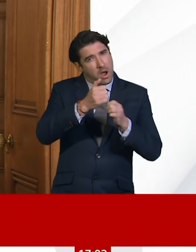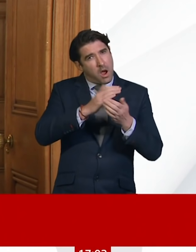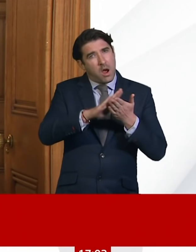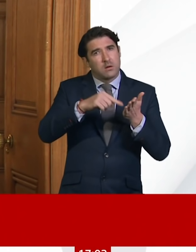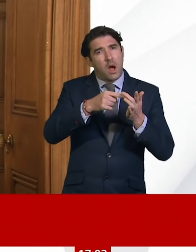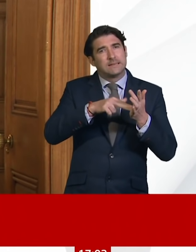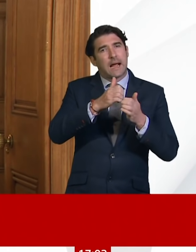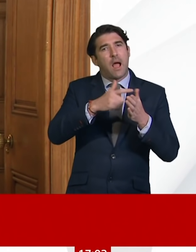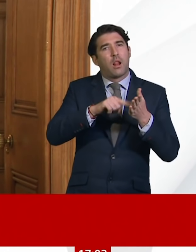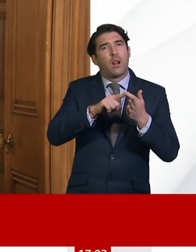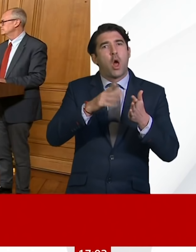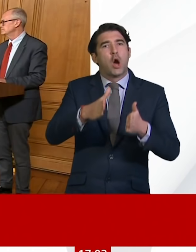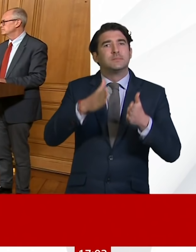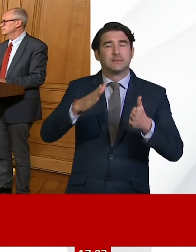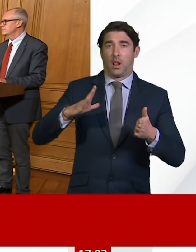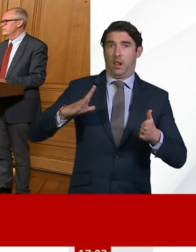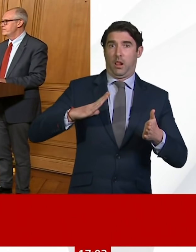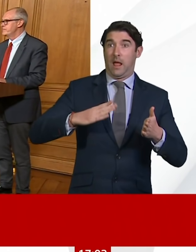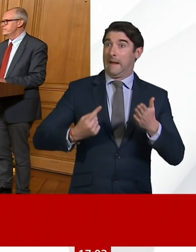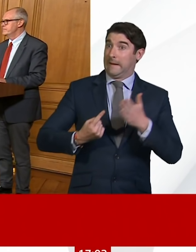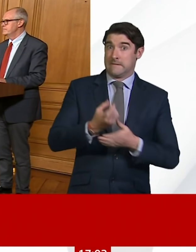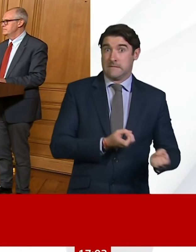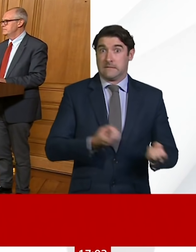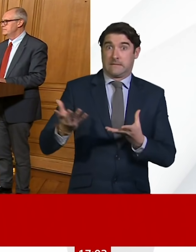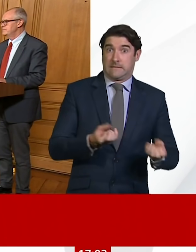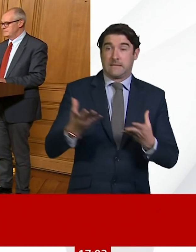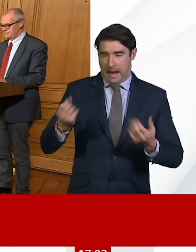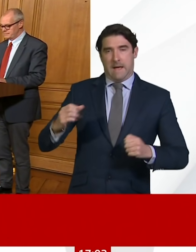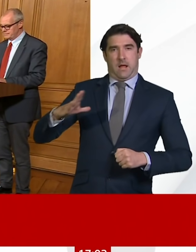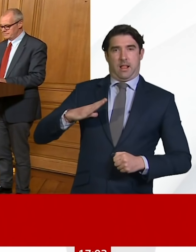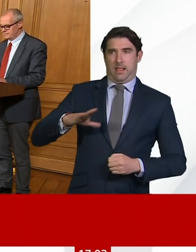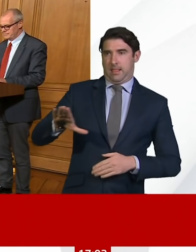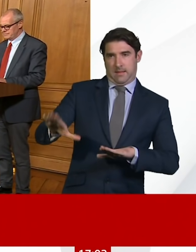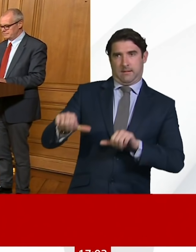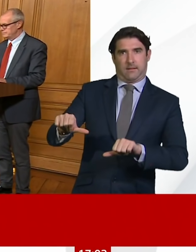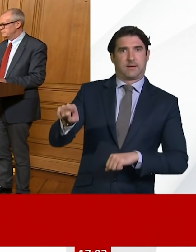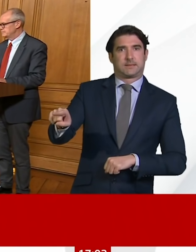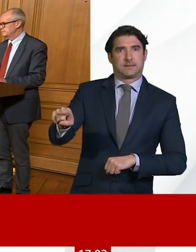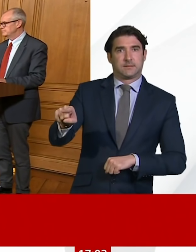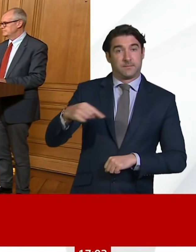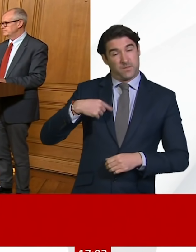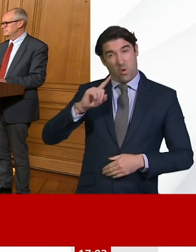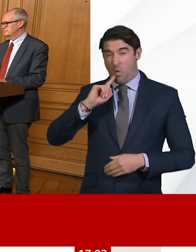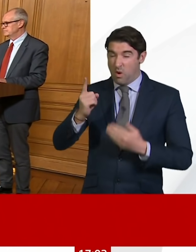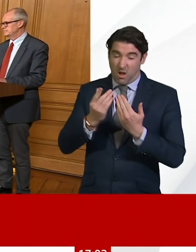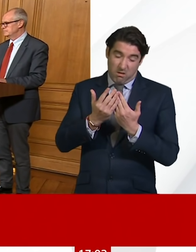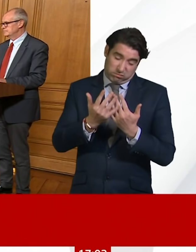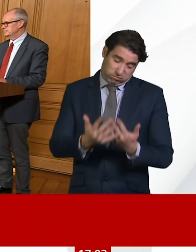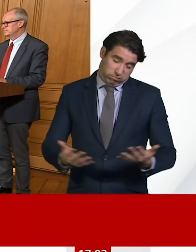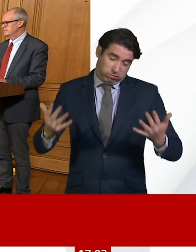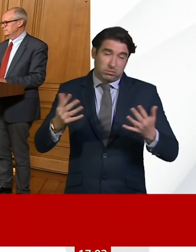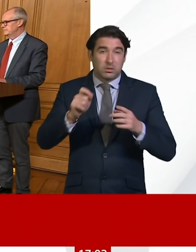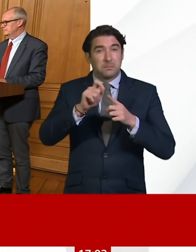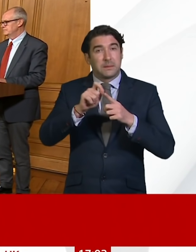go further if needed. We've ordered 32 billion items of PPE, and we'll have a 4-month